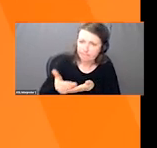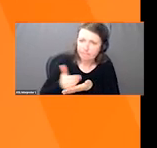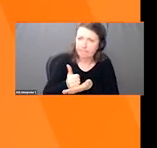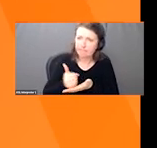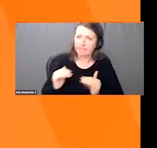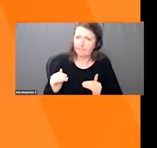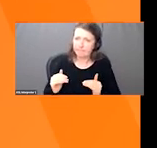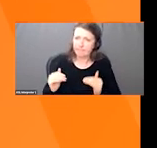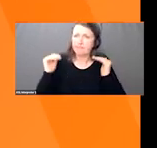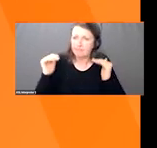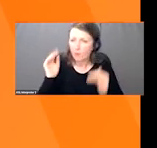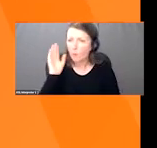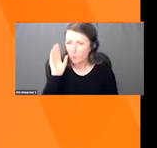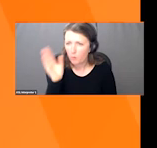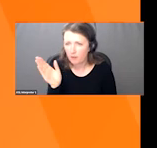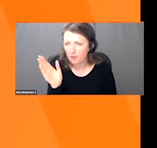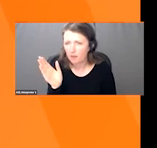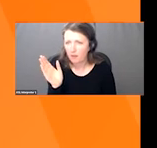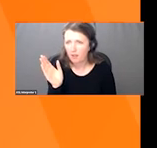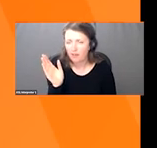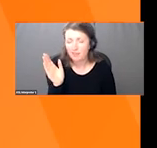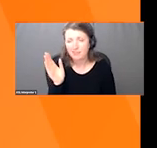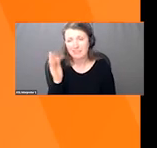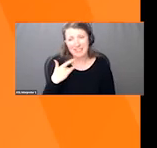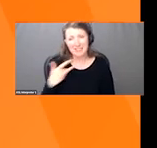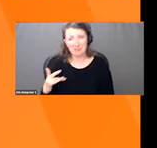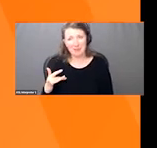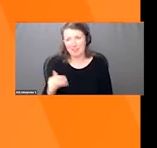not. Normally that's not the way it works.